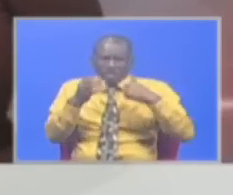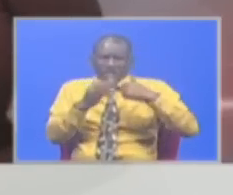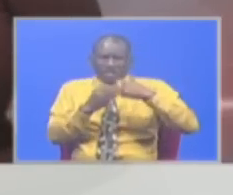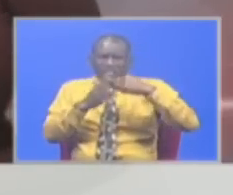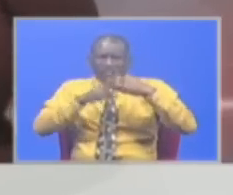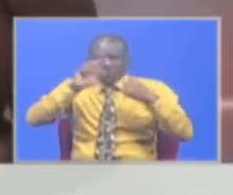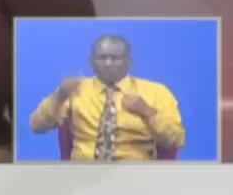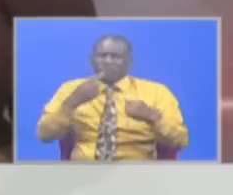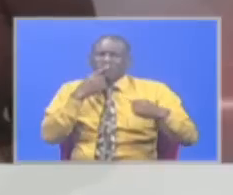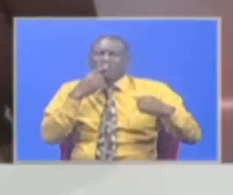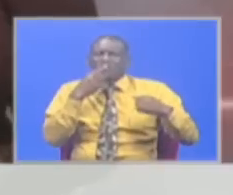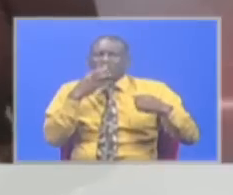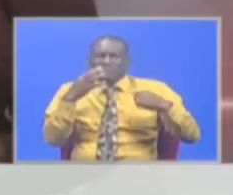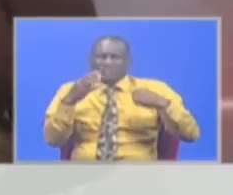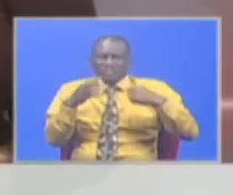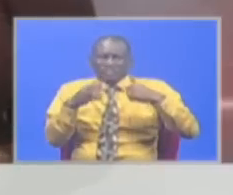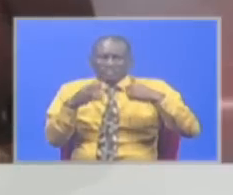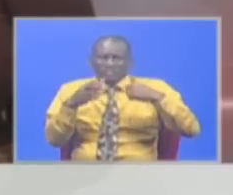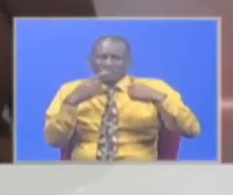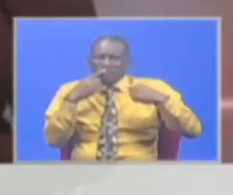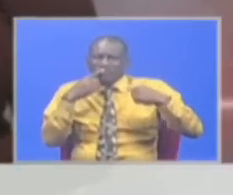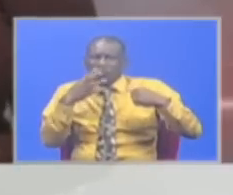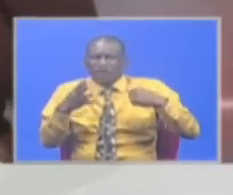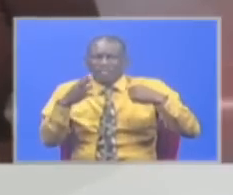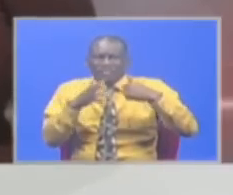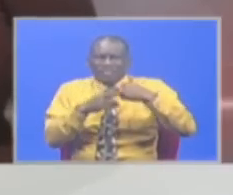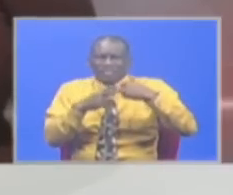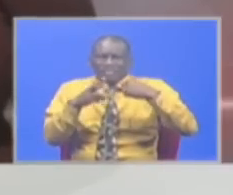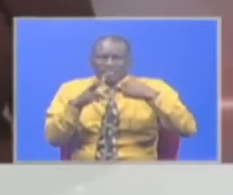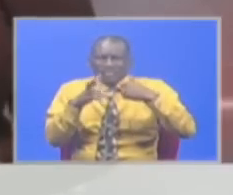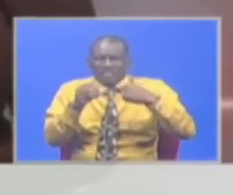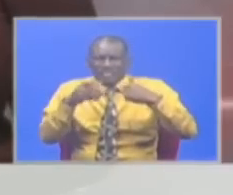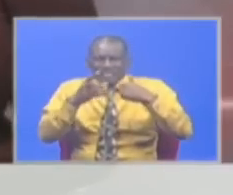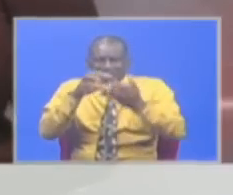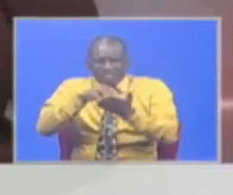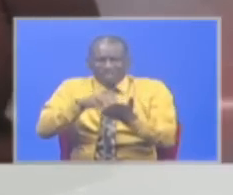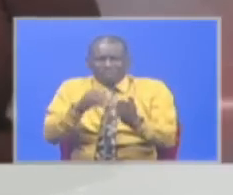87,460 cases are pending from 2014-2015,